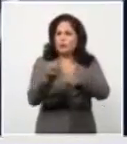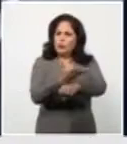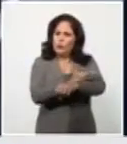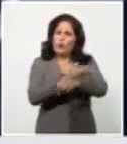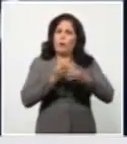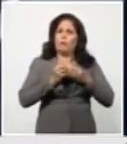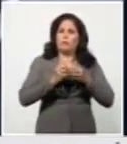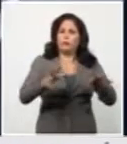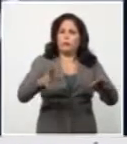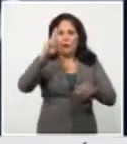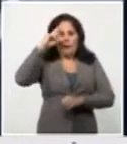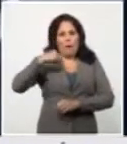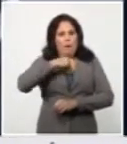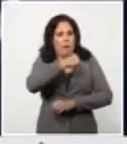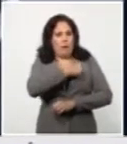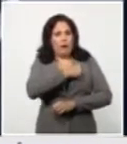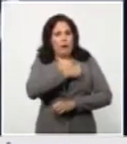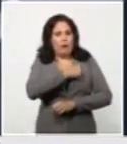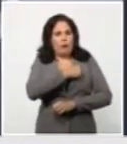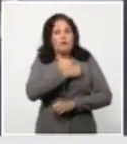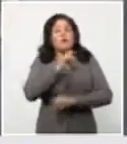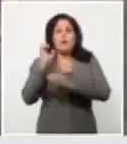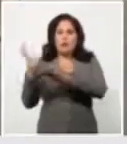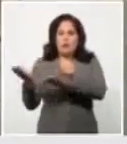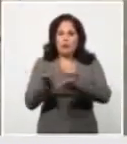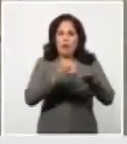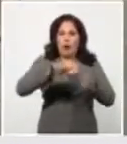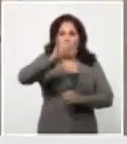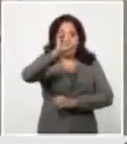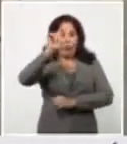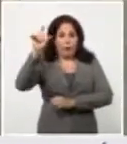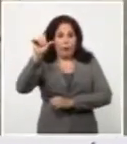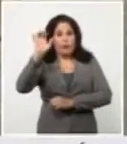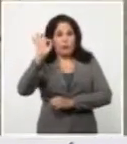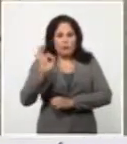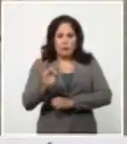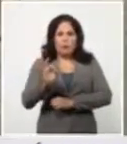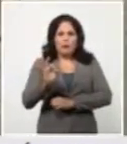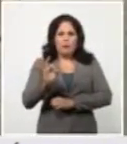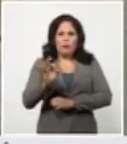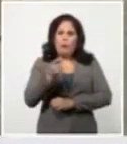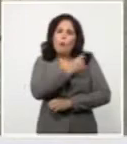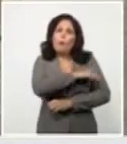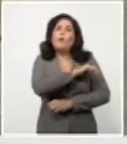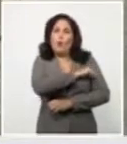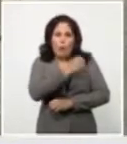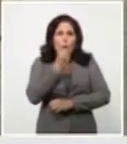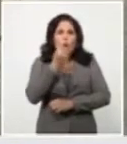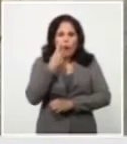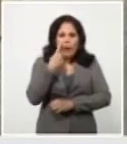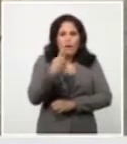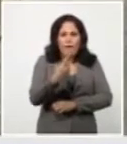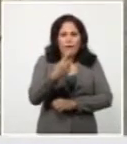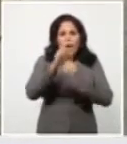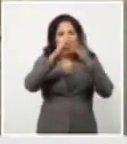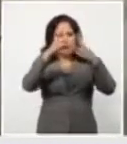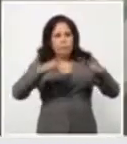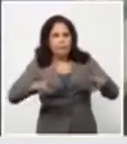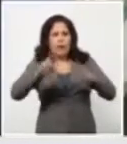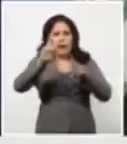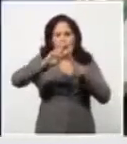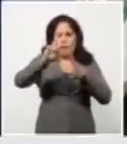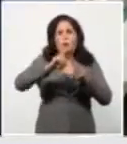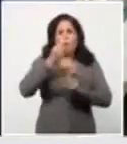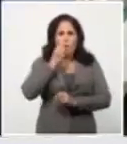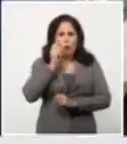be welcomed with satisfaction and pride by our people because of the humanitarian work they have performed. There will be a